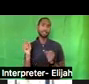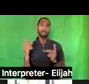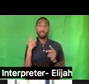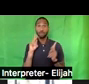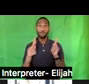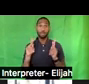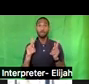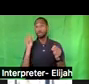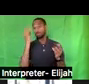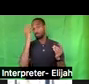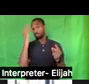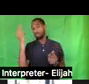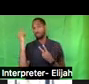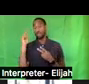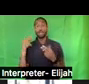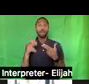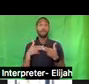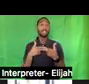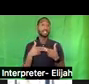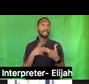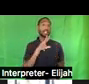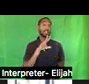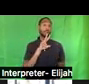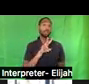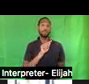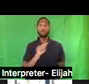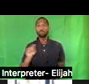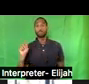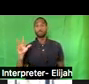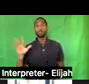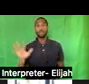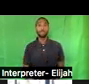to be reflective on slide 32 to 35. Thank you so much.